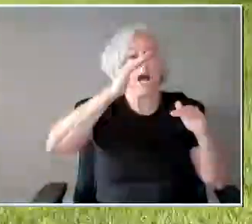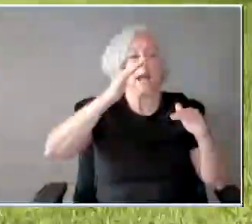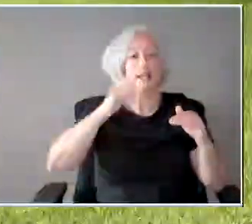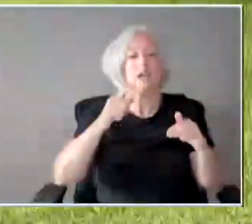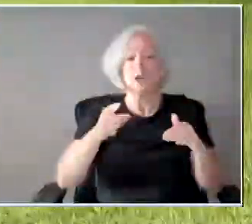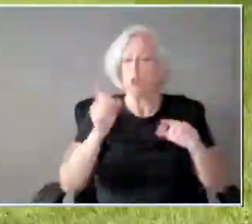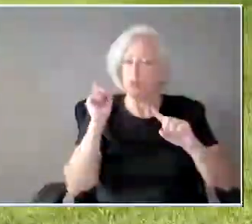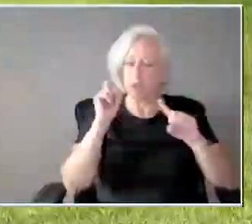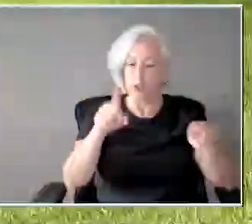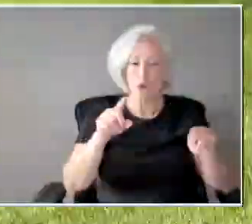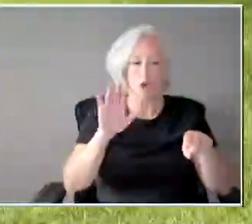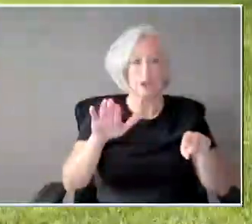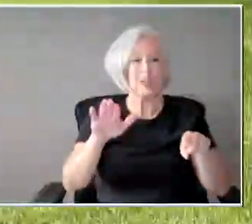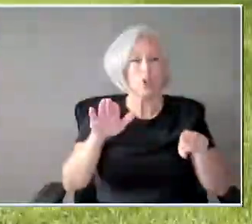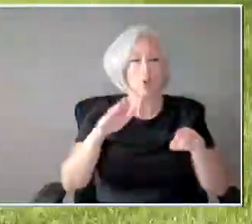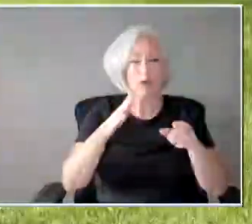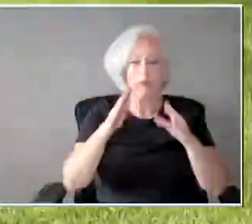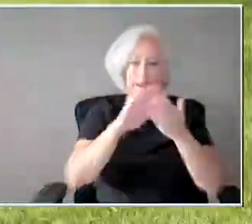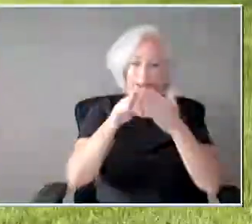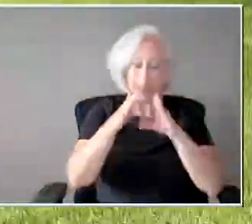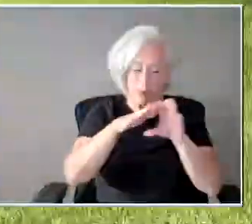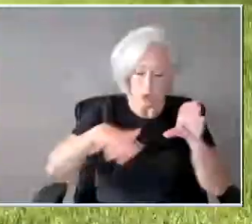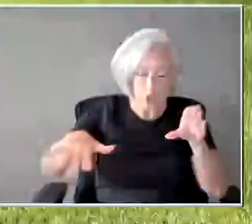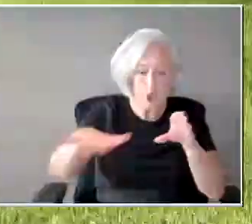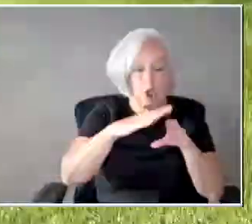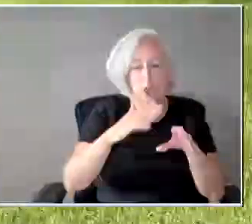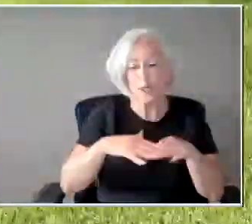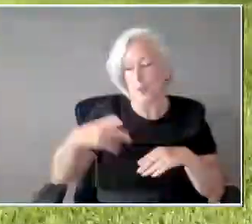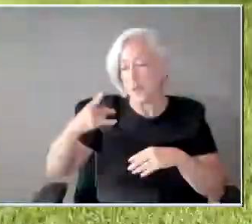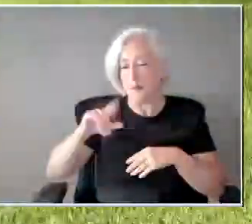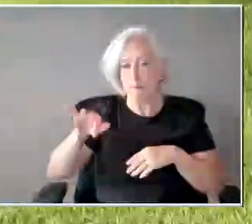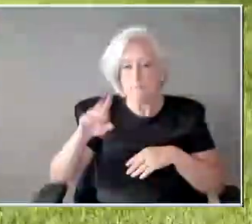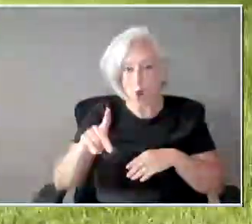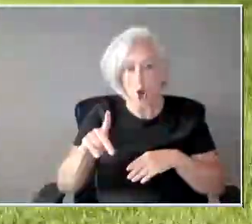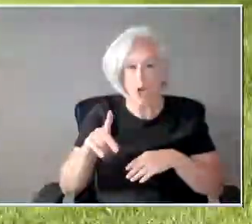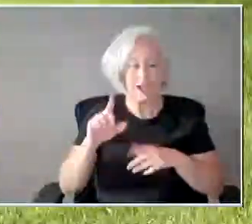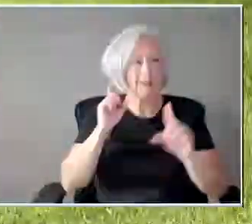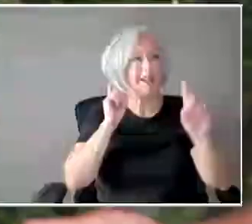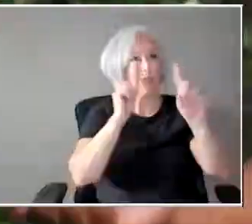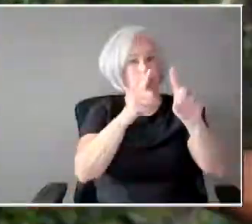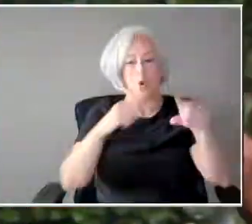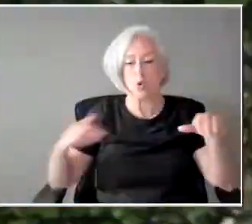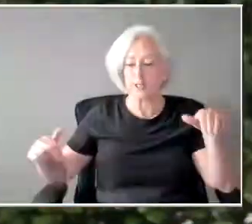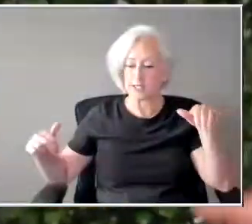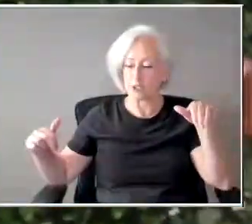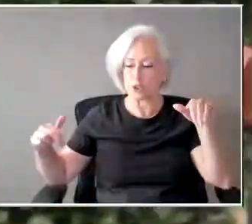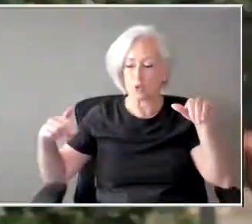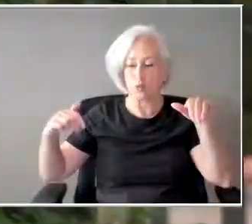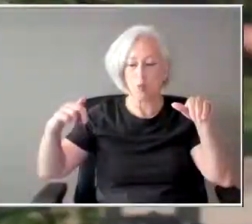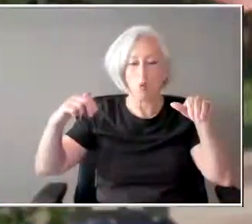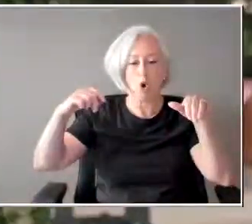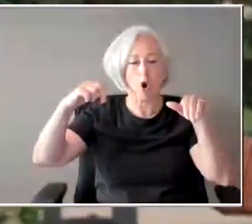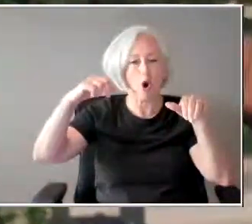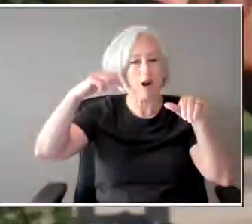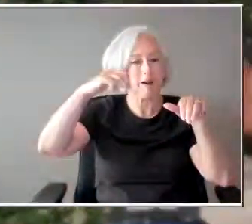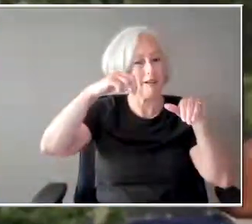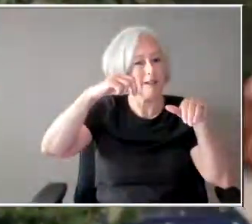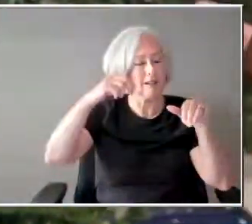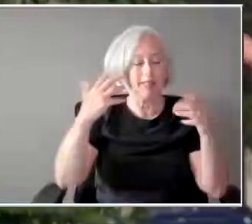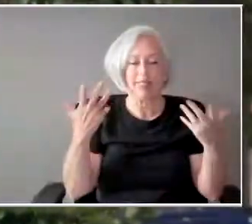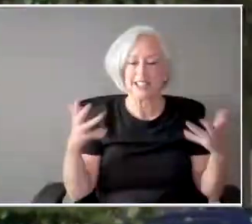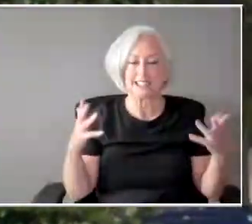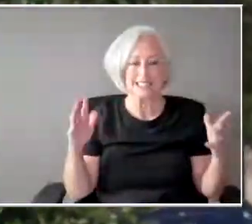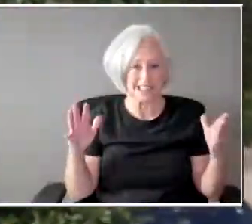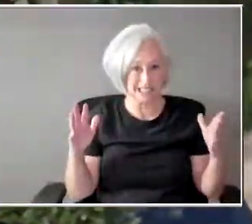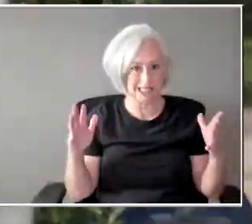just start walking up all the way up to the very top of that hill. Hawk, we're going to make sure we get to the peak of that hill, okay? All right, with that, you see how Hawk picks his knees